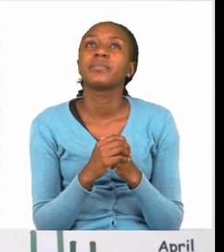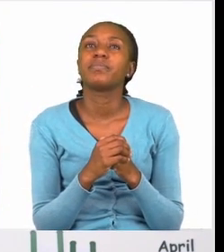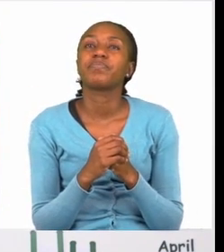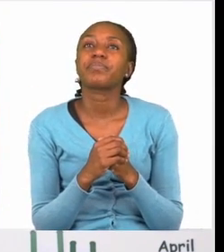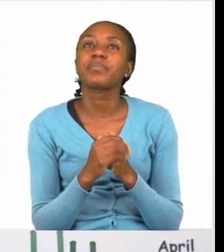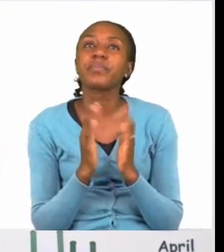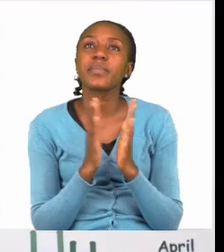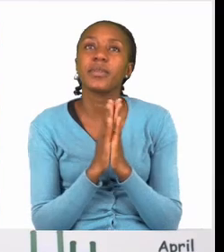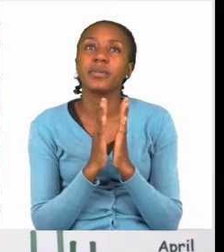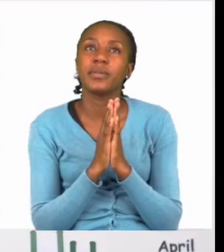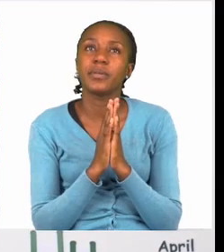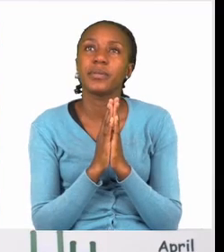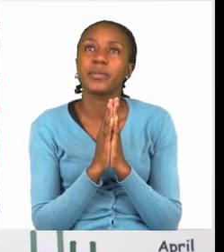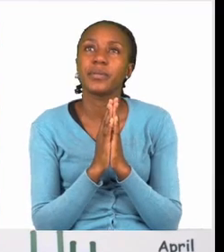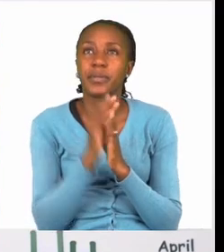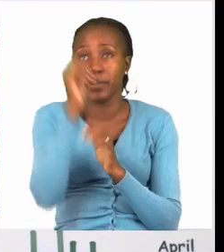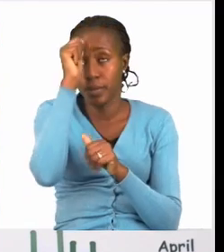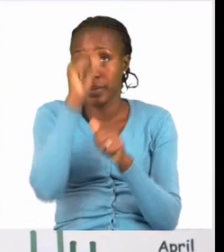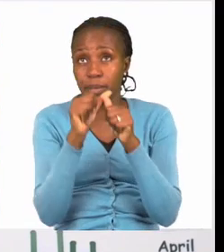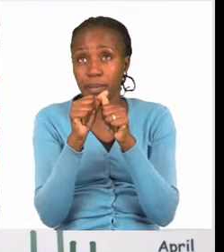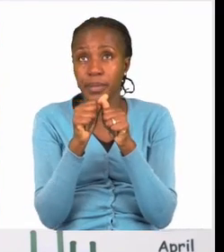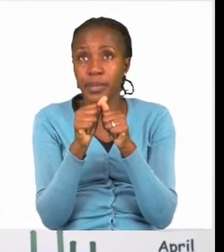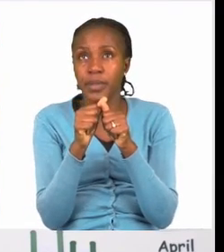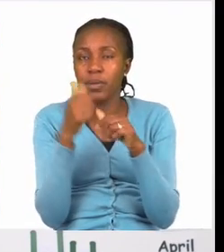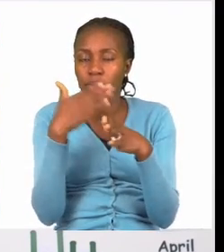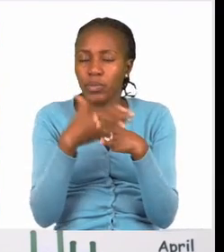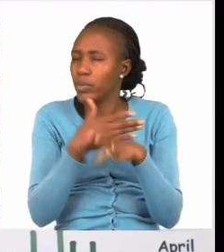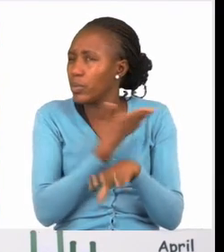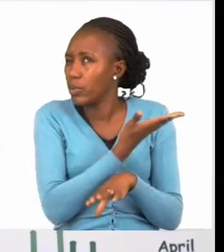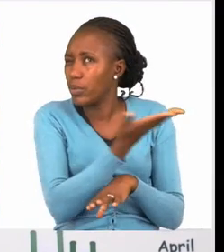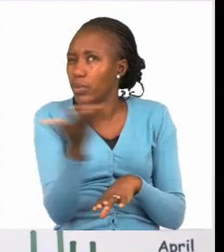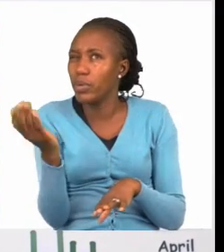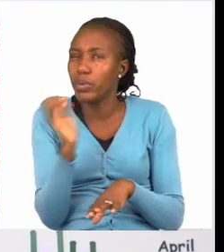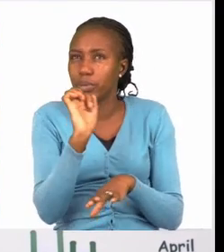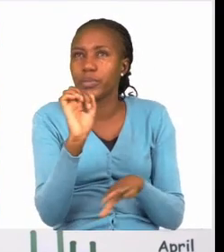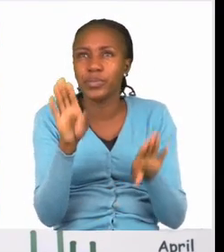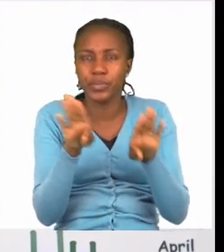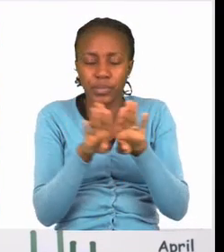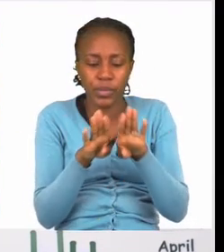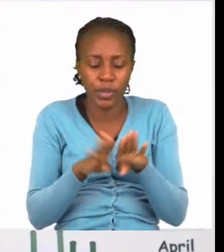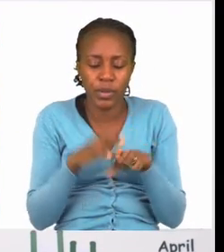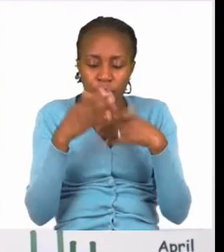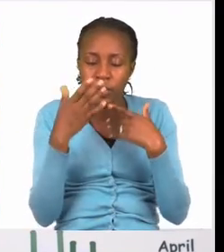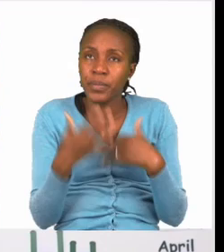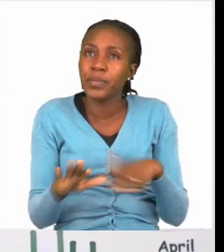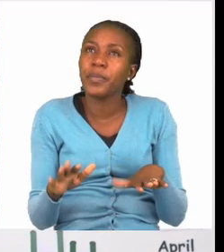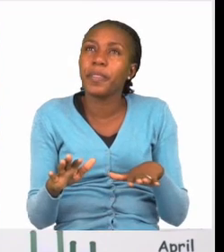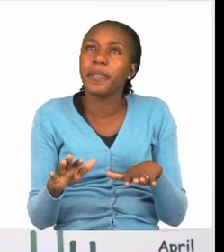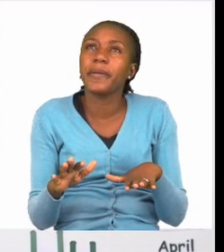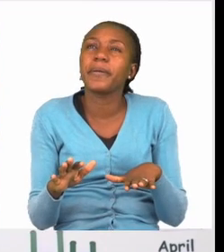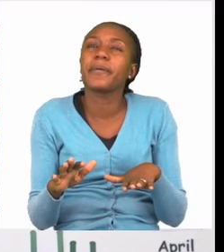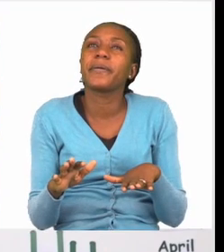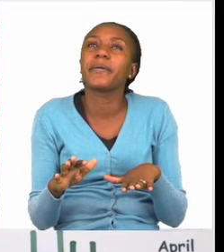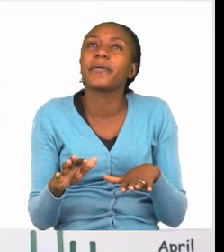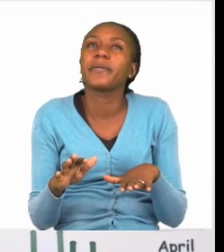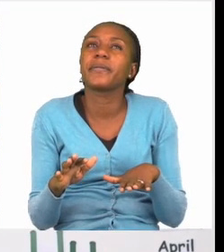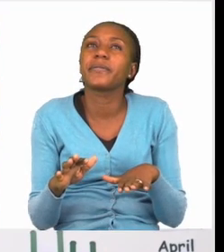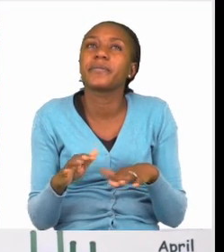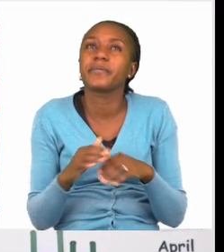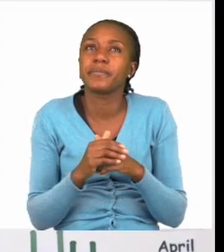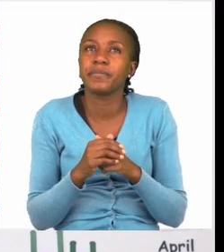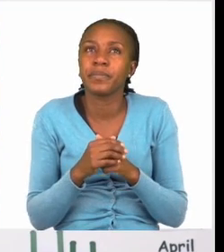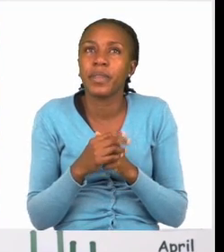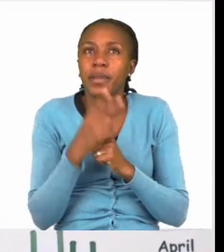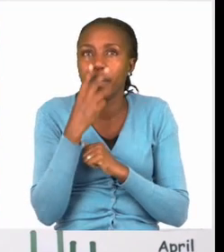remember everyone, don't forget to go back to the previous activity to finish your syllables and then your tenses.